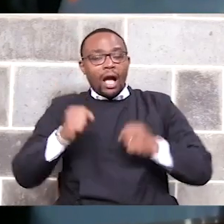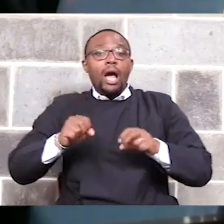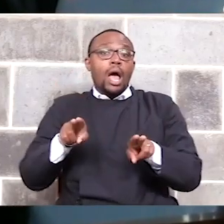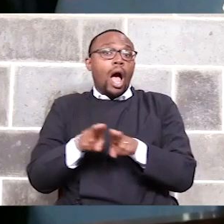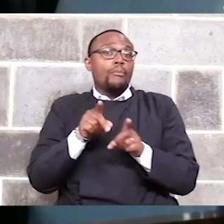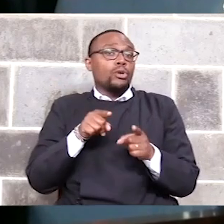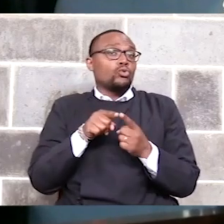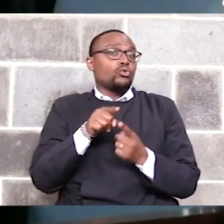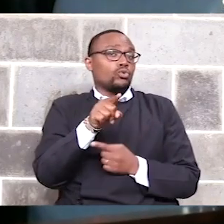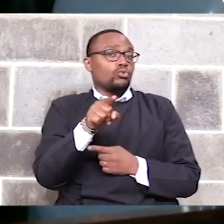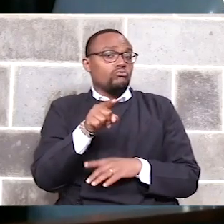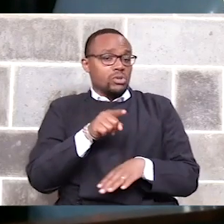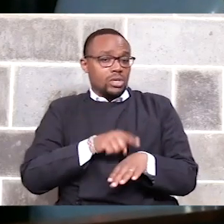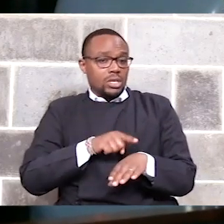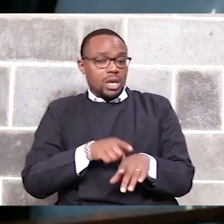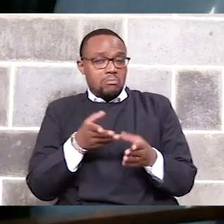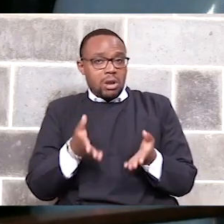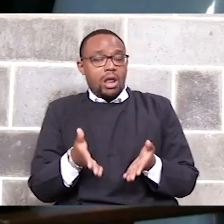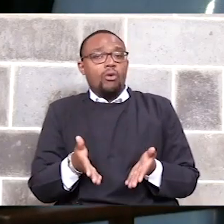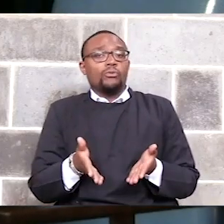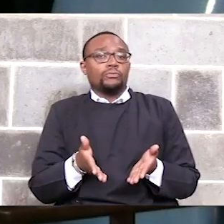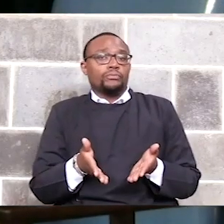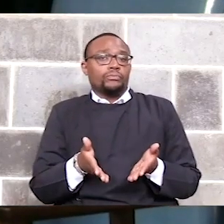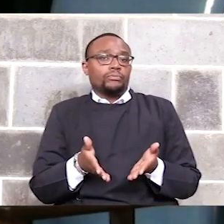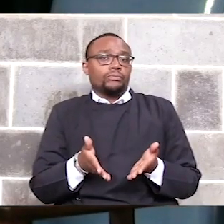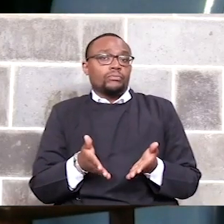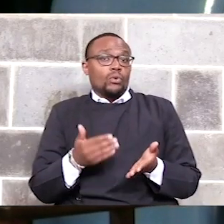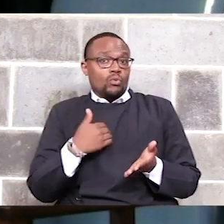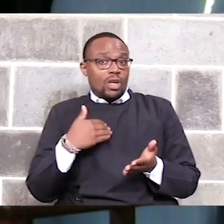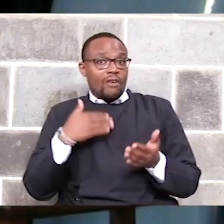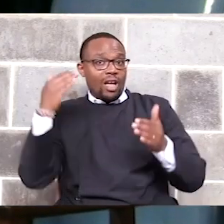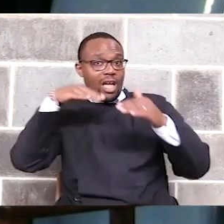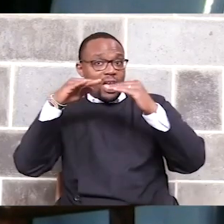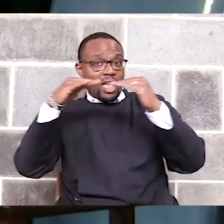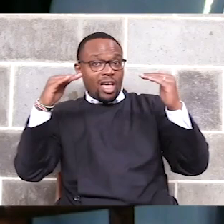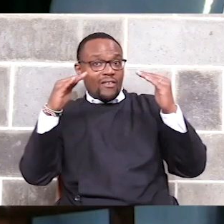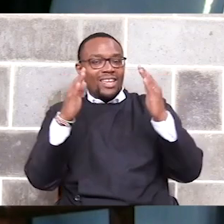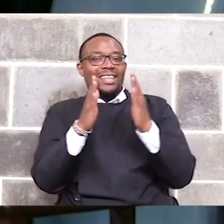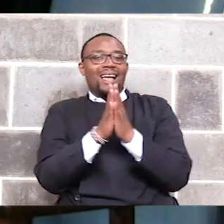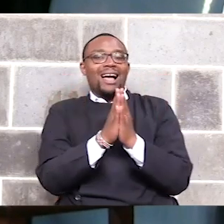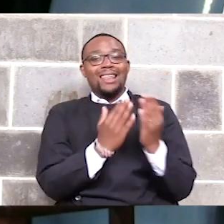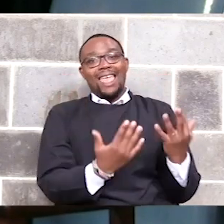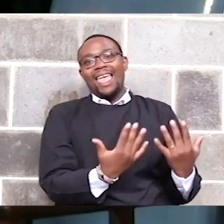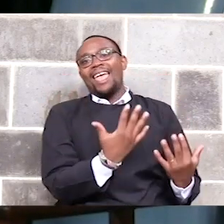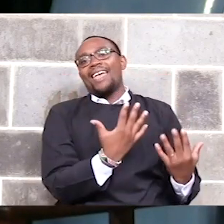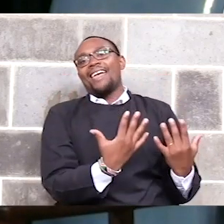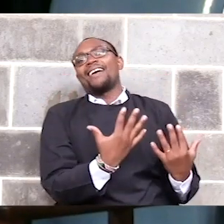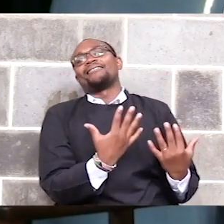you in such a time as this. There is heaven, and there is judgment, and there is